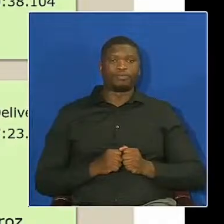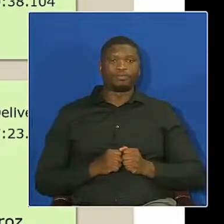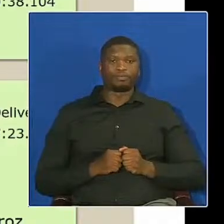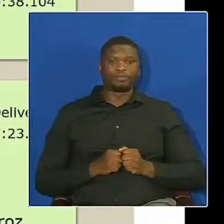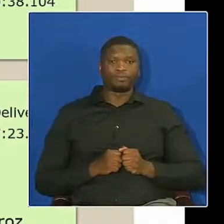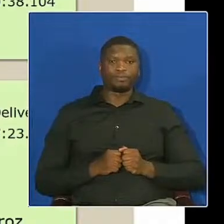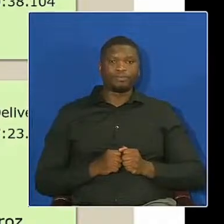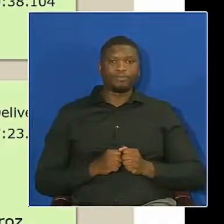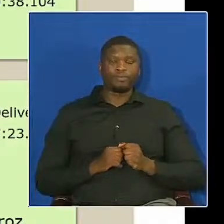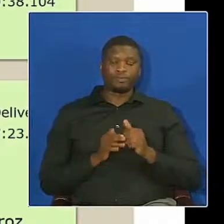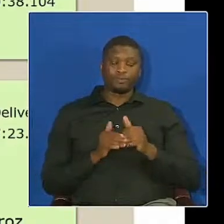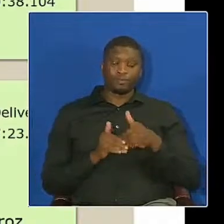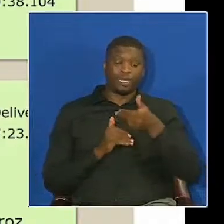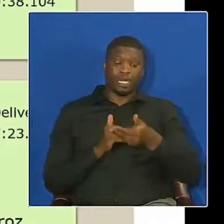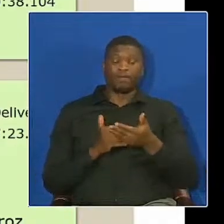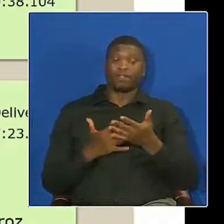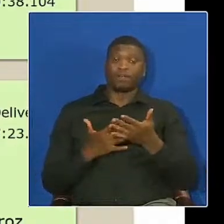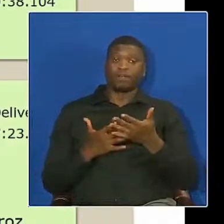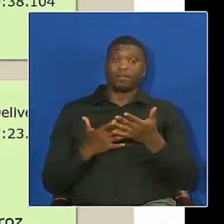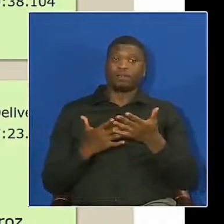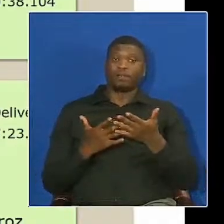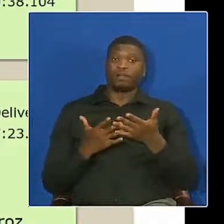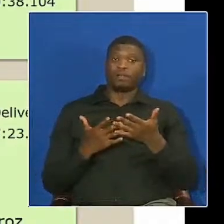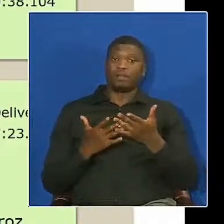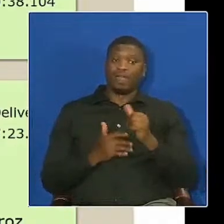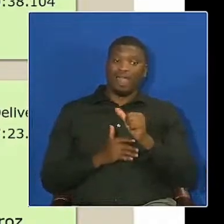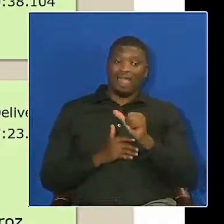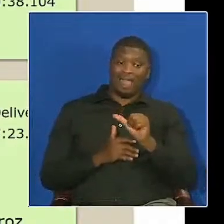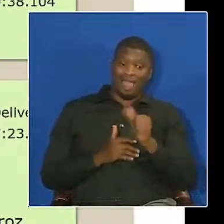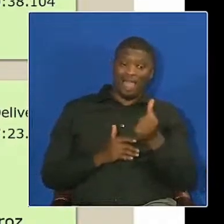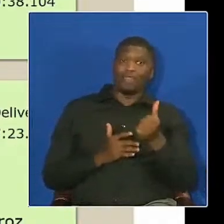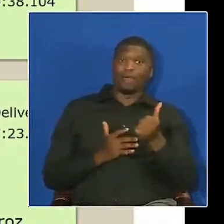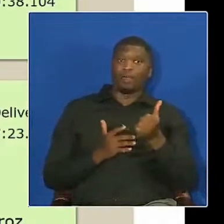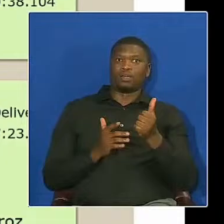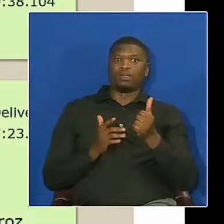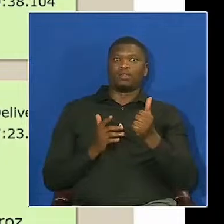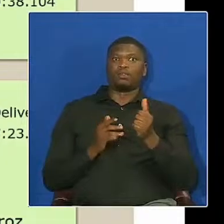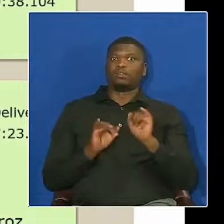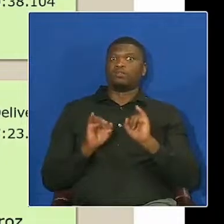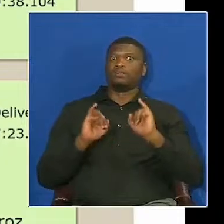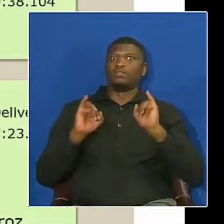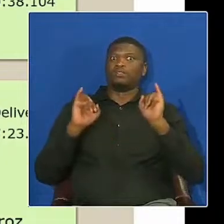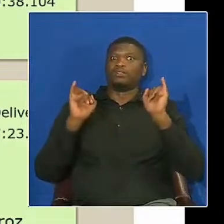We then move to another breaking story,